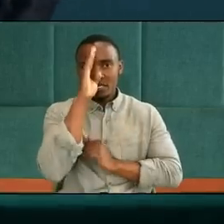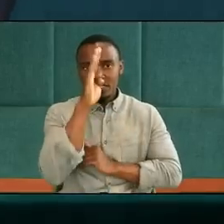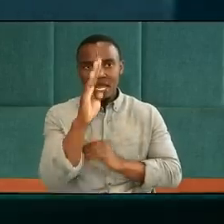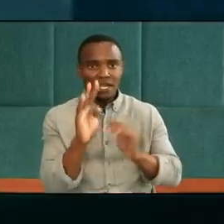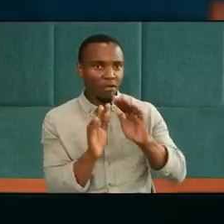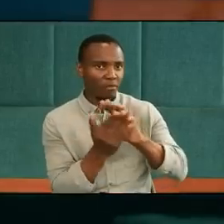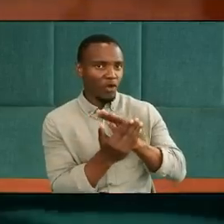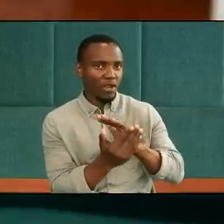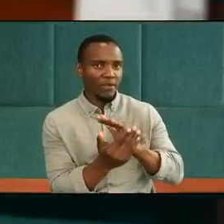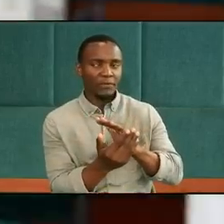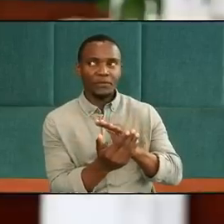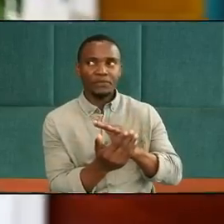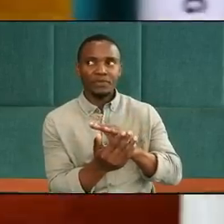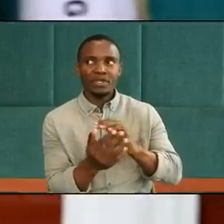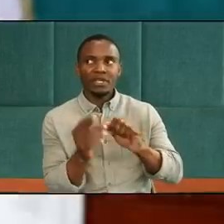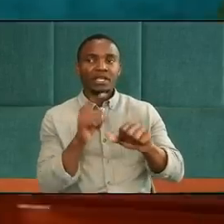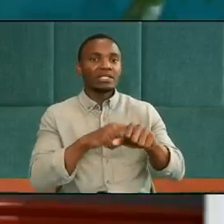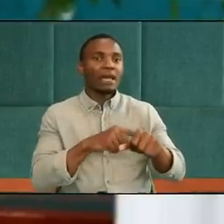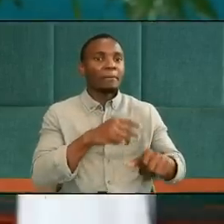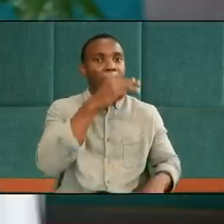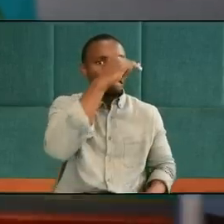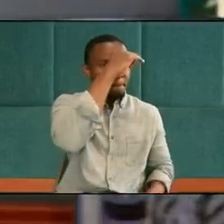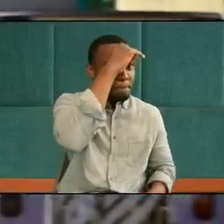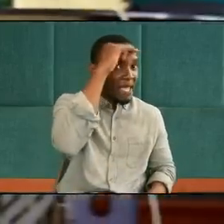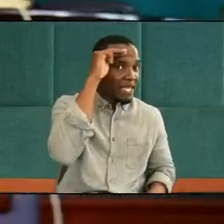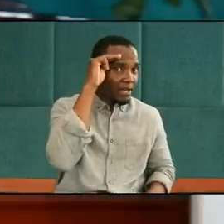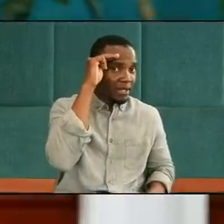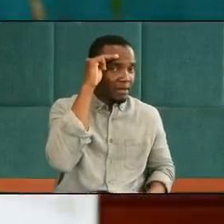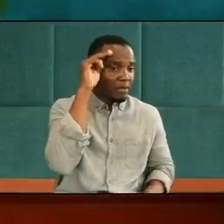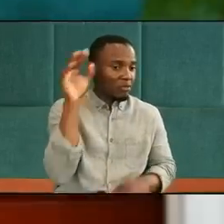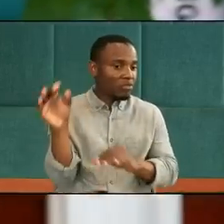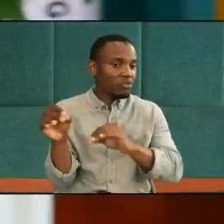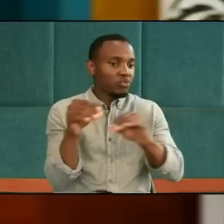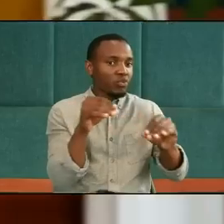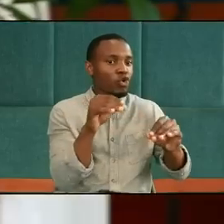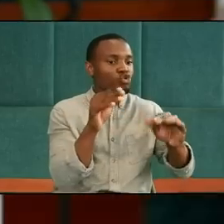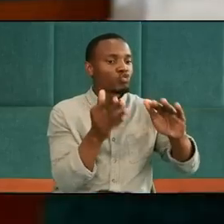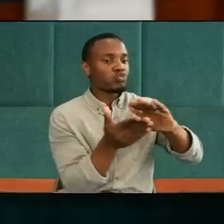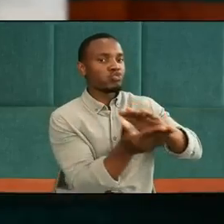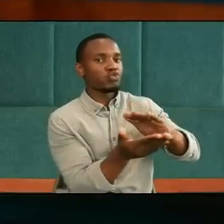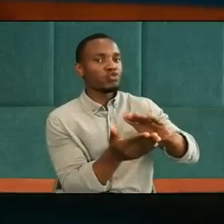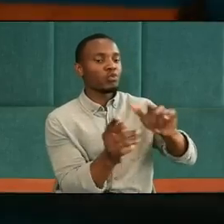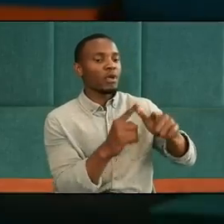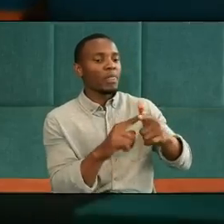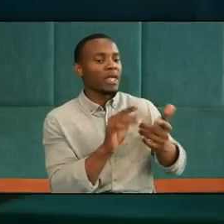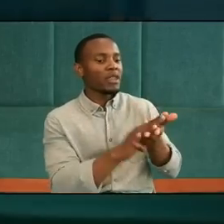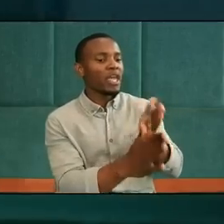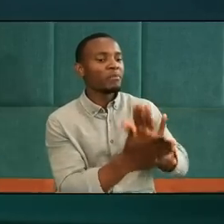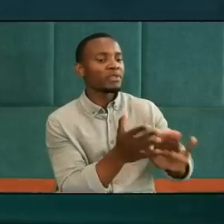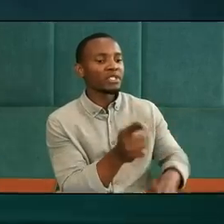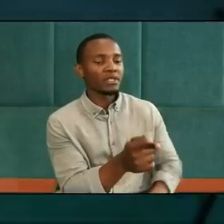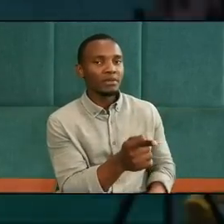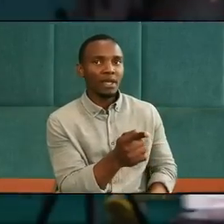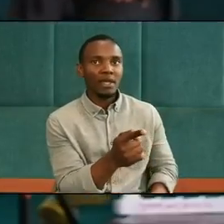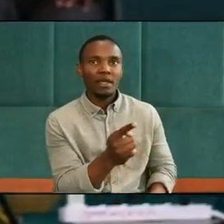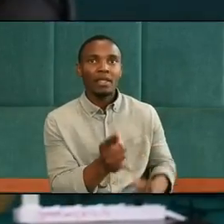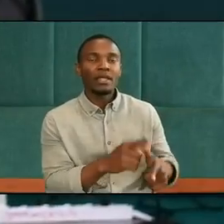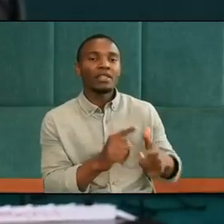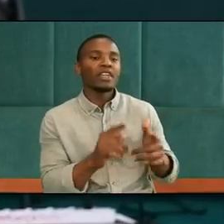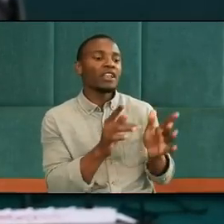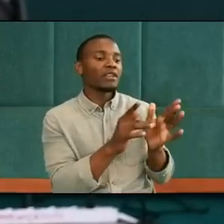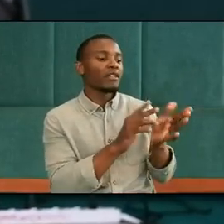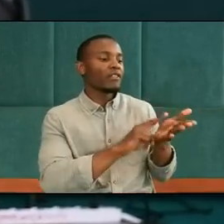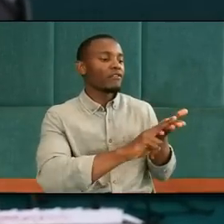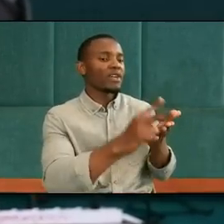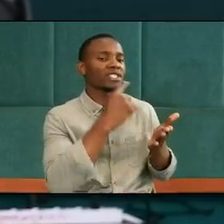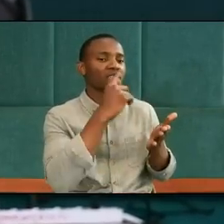Sunday morning, when Mary went to the tomb and found it empty, the text says she